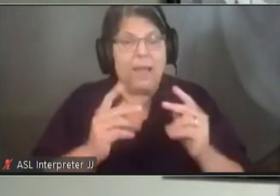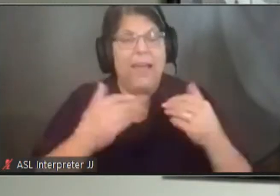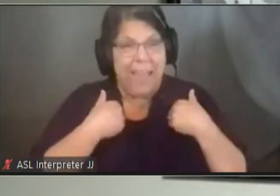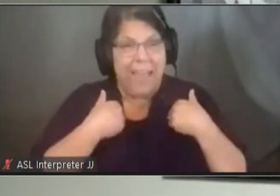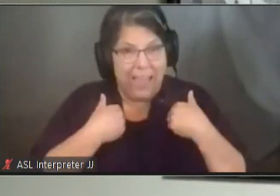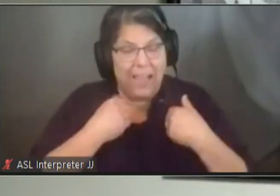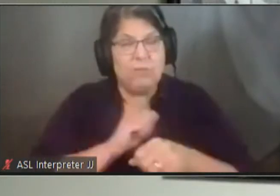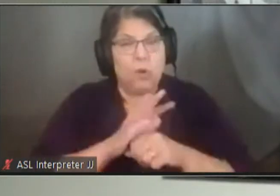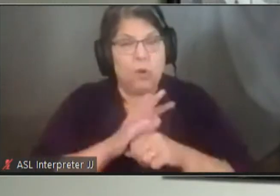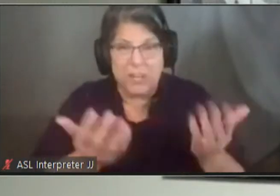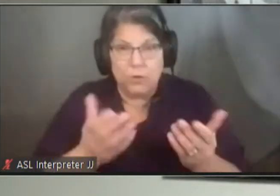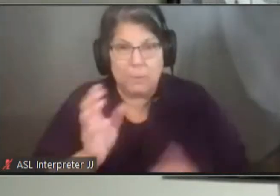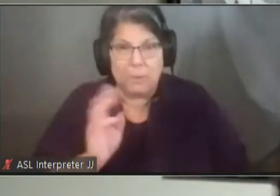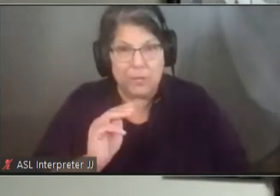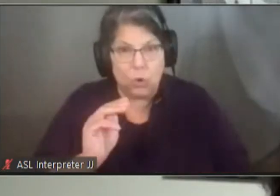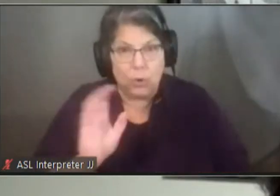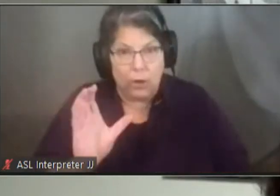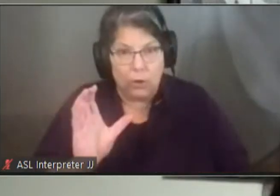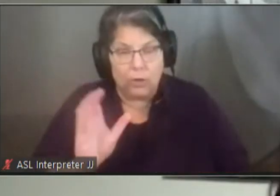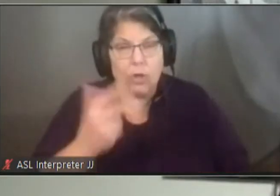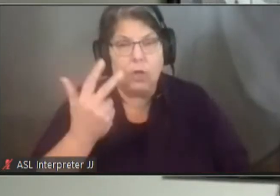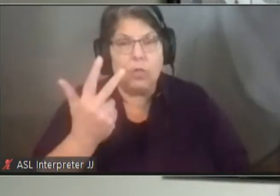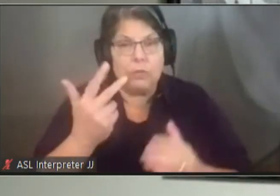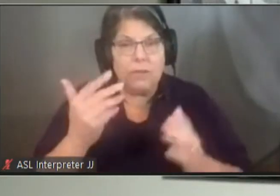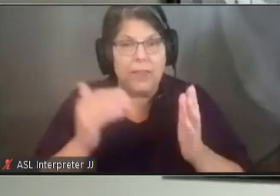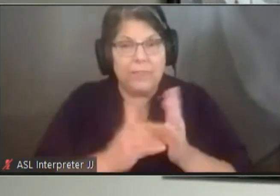in Mendocino County are